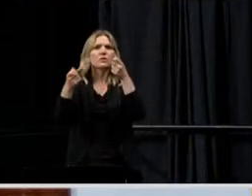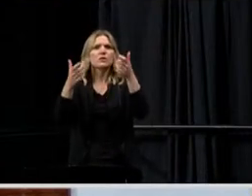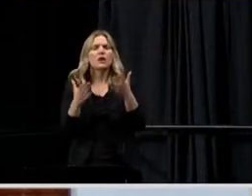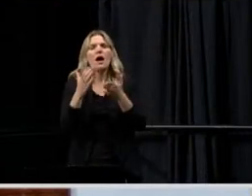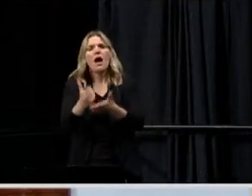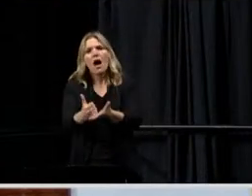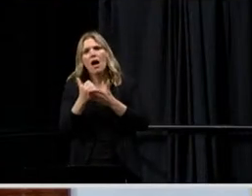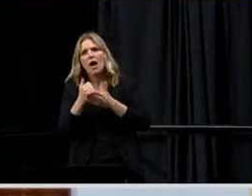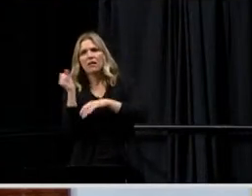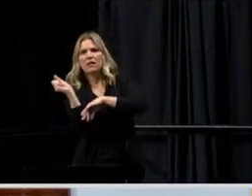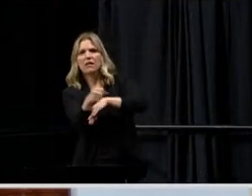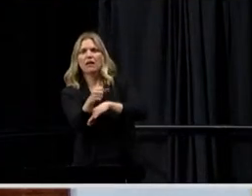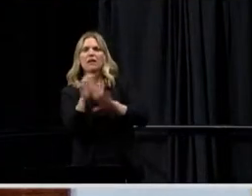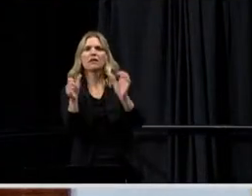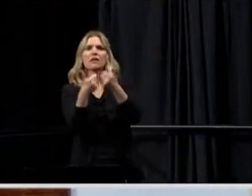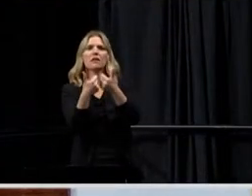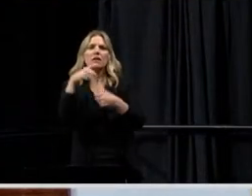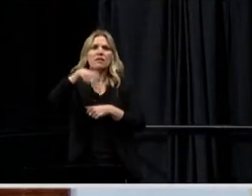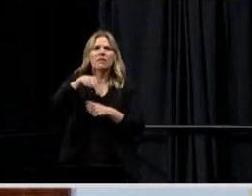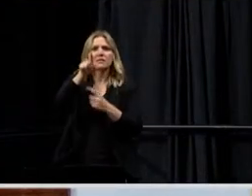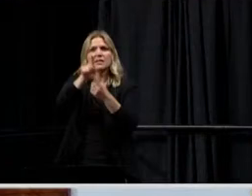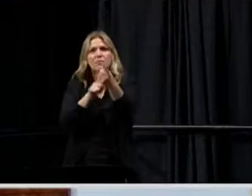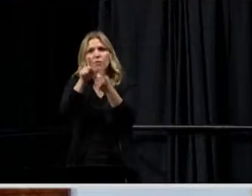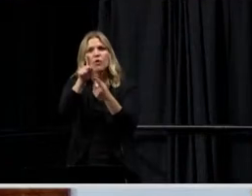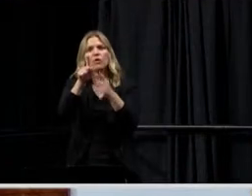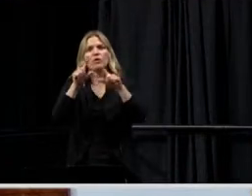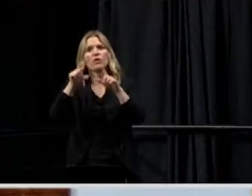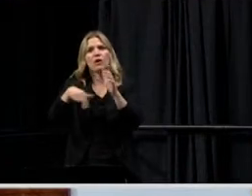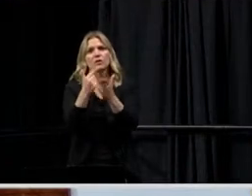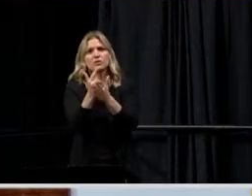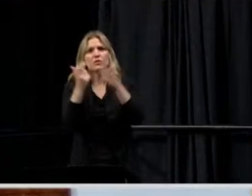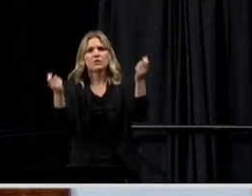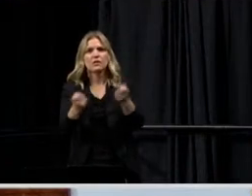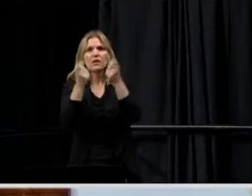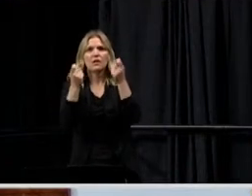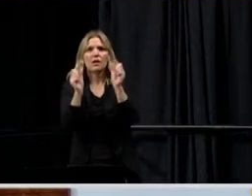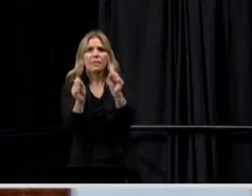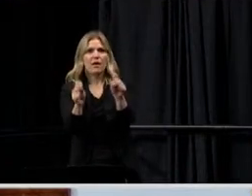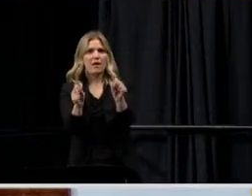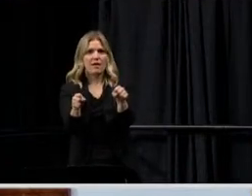those challenges and for making this in-person graduation ceremony possible.